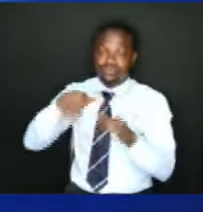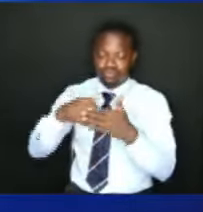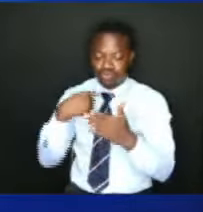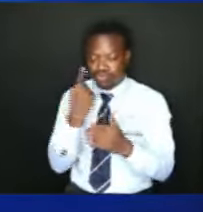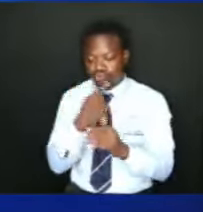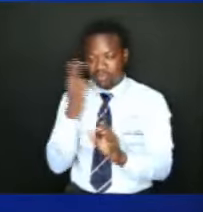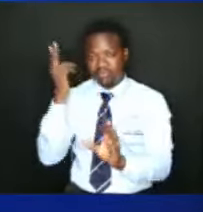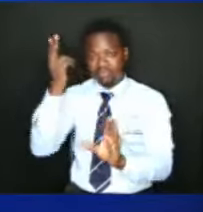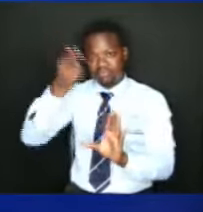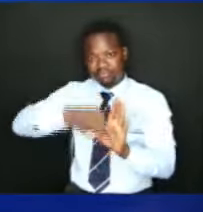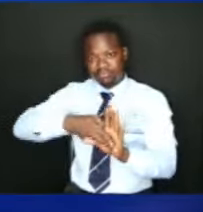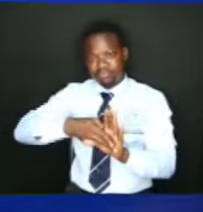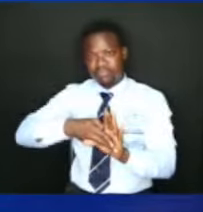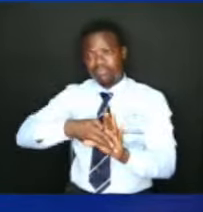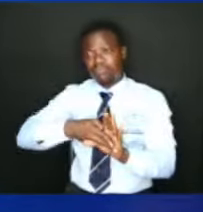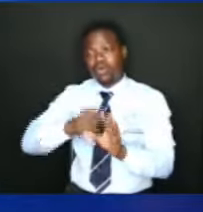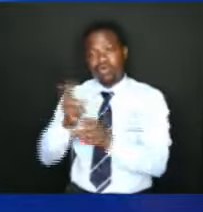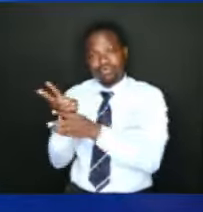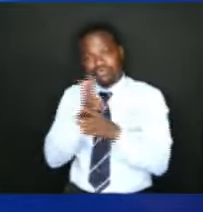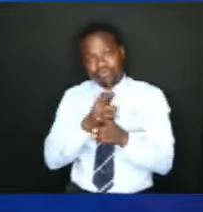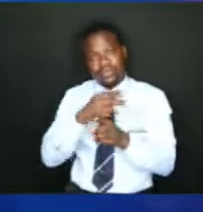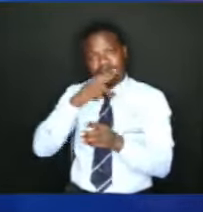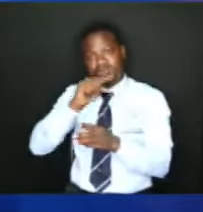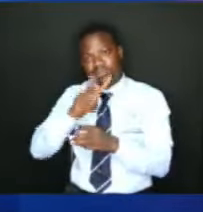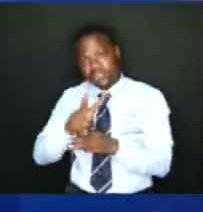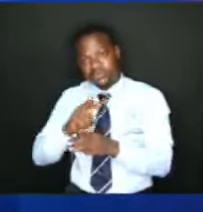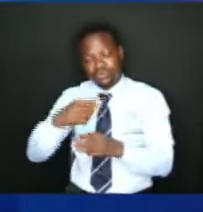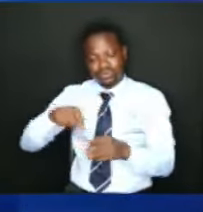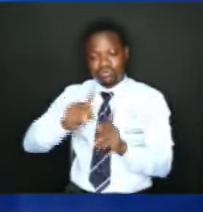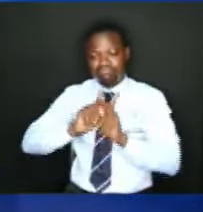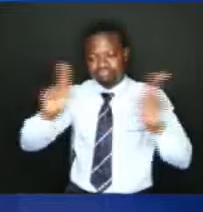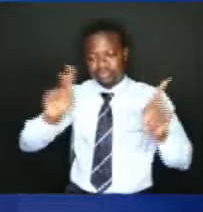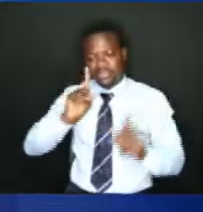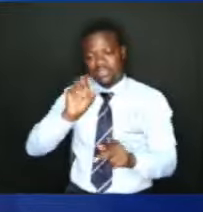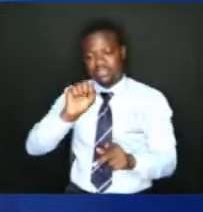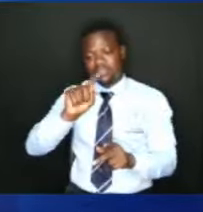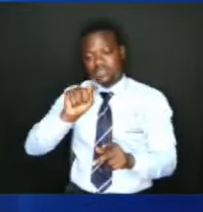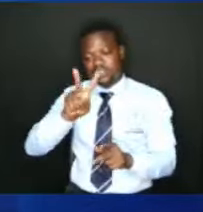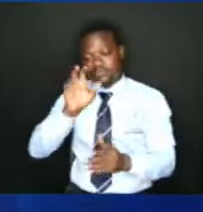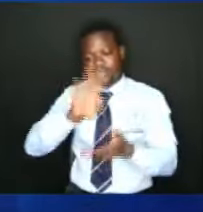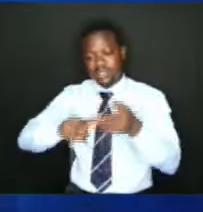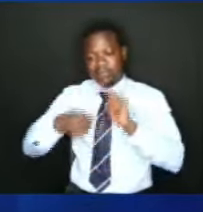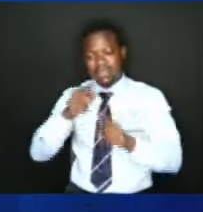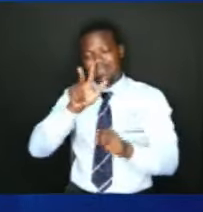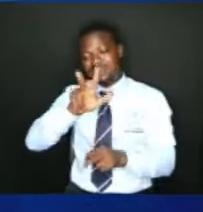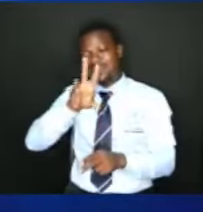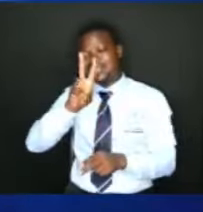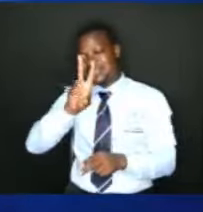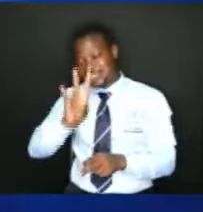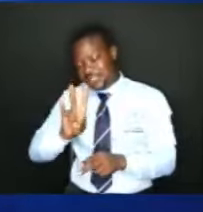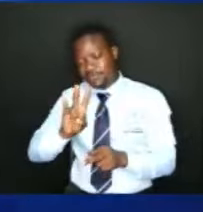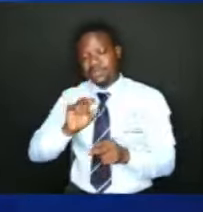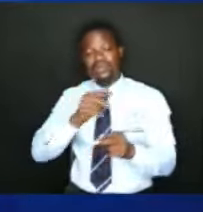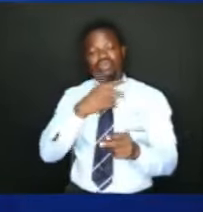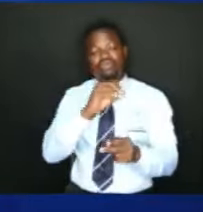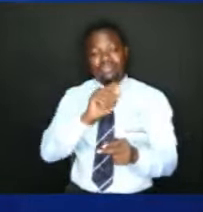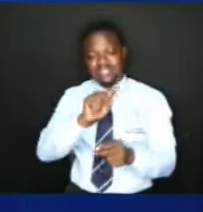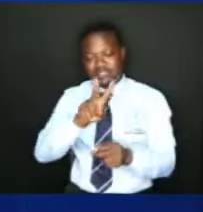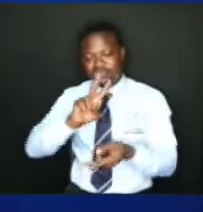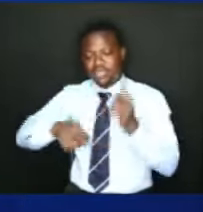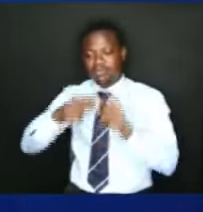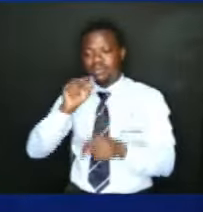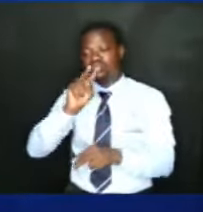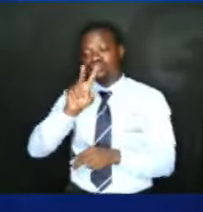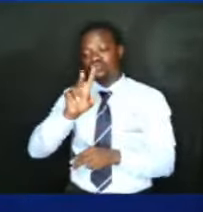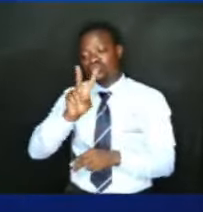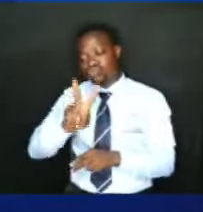who are joining us on TV. We are on DSTV channel 367, Go TV channel